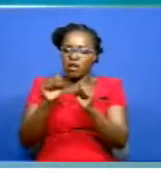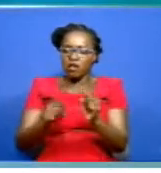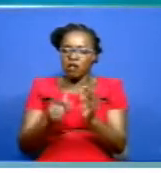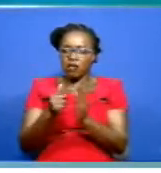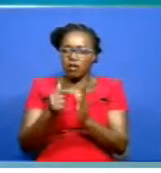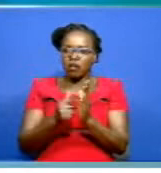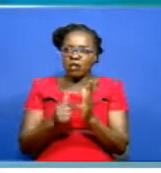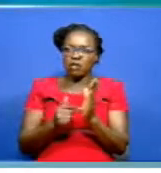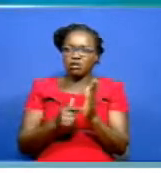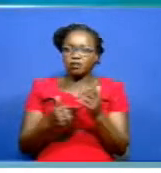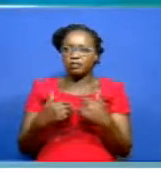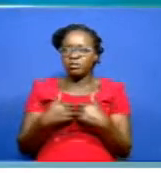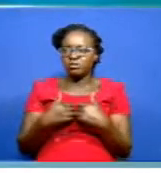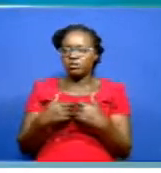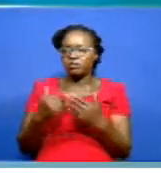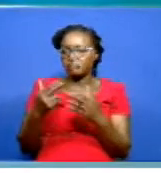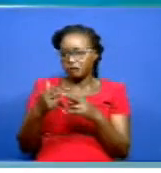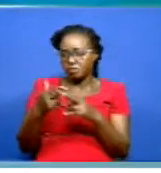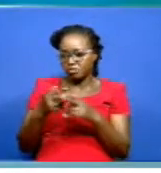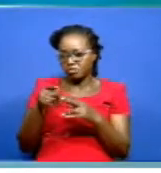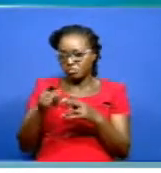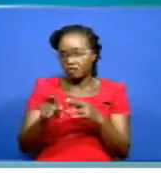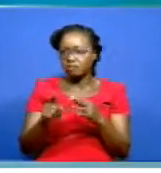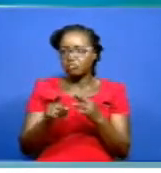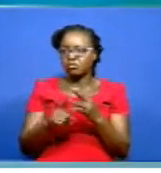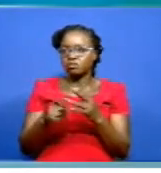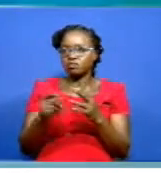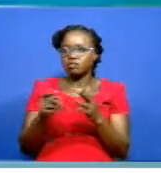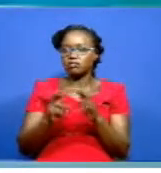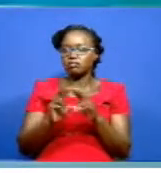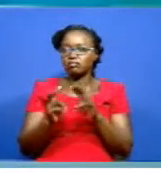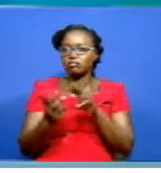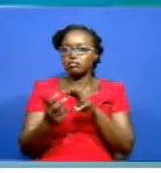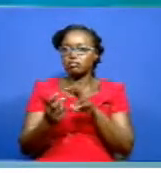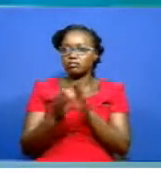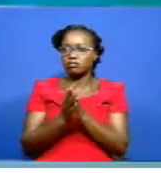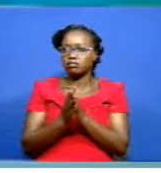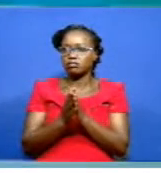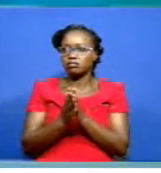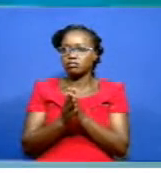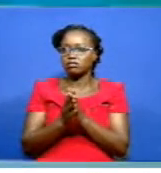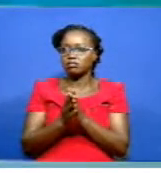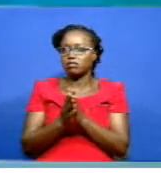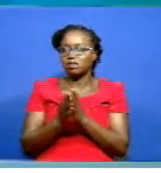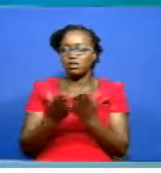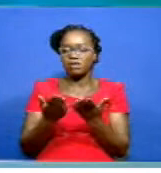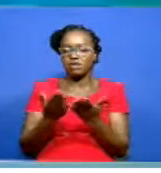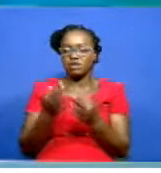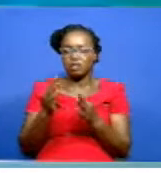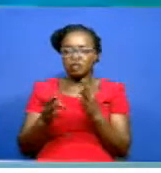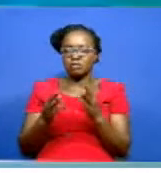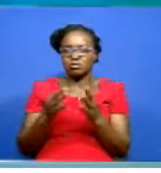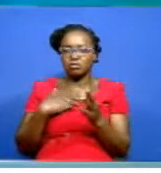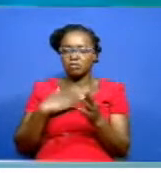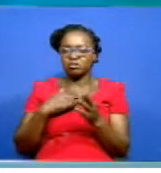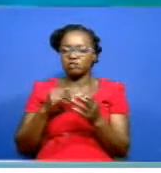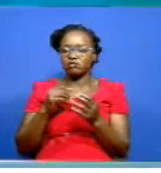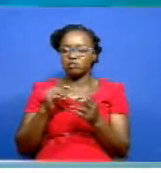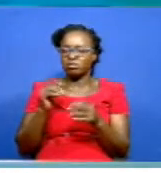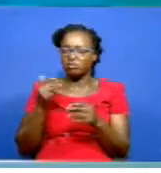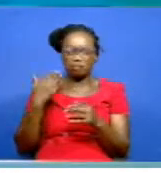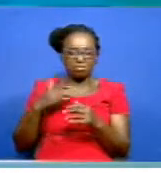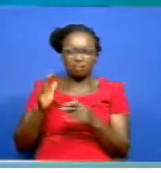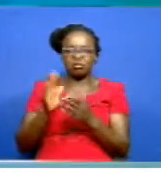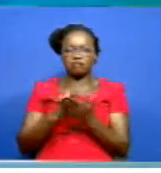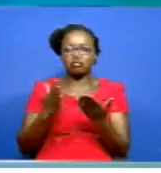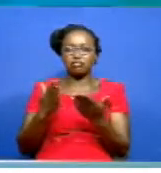the batch number, your name, your contacts, any allergies that you may have, and any adverse events that you might